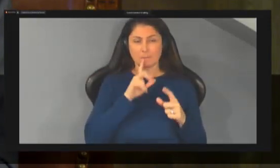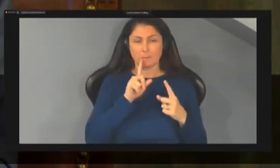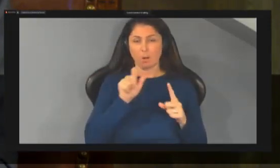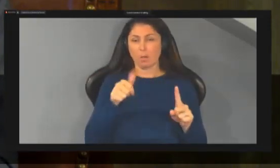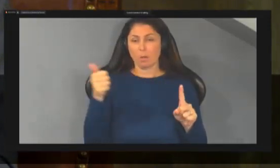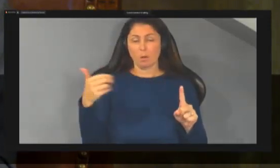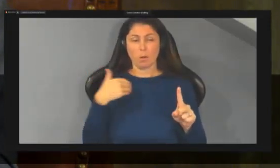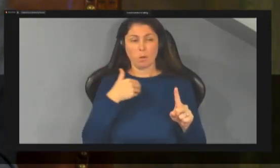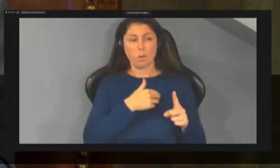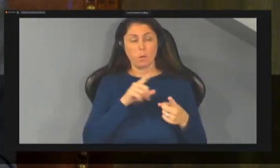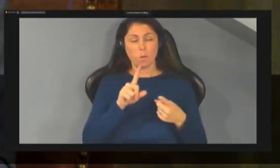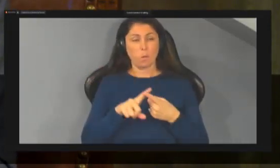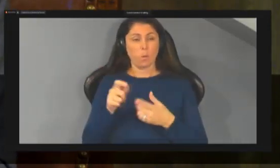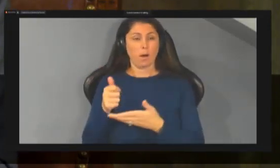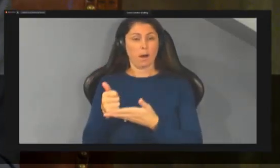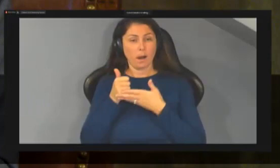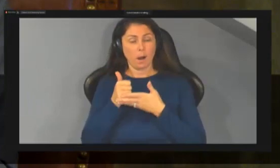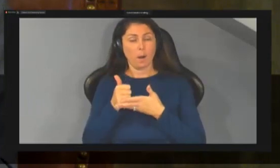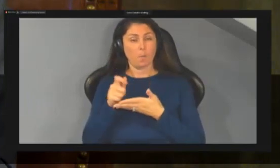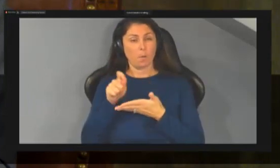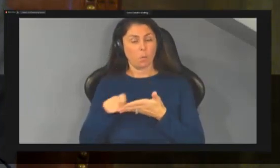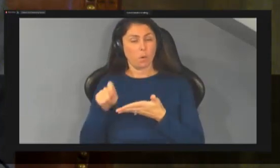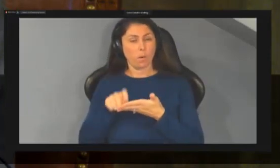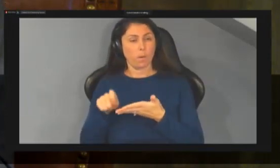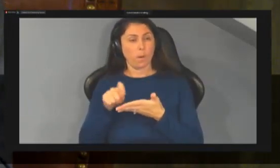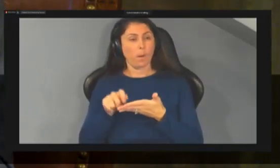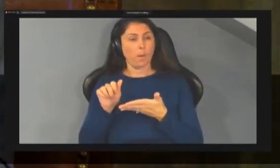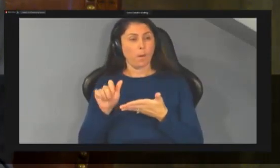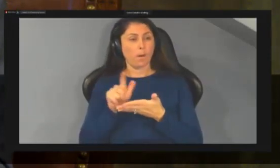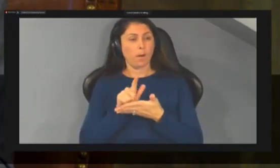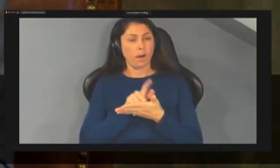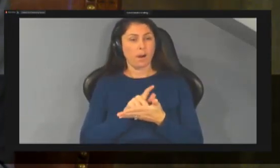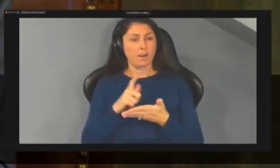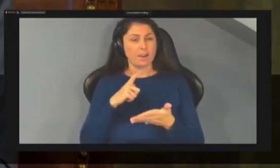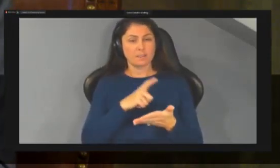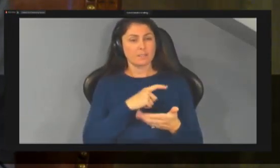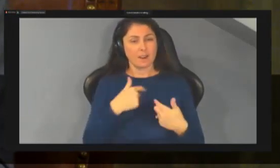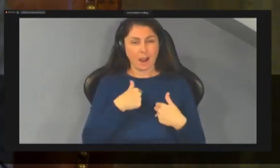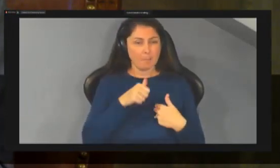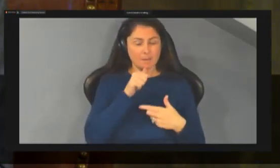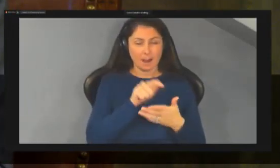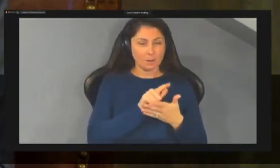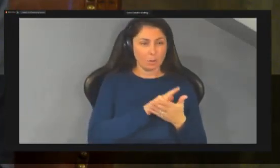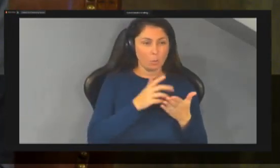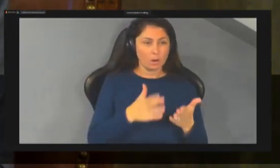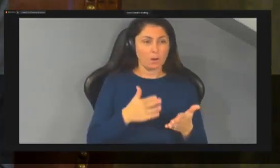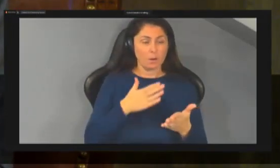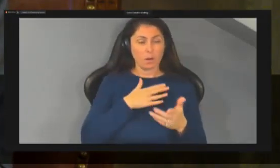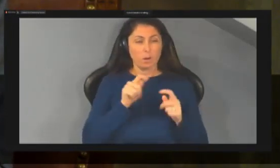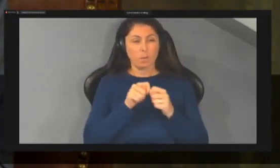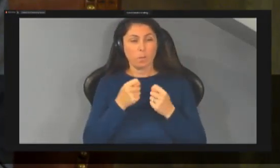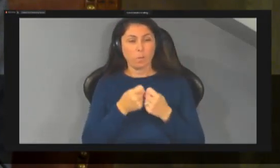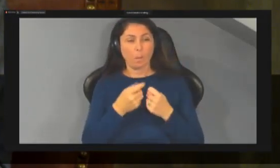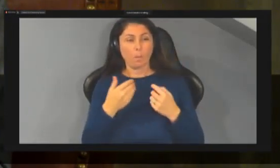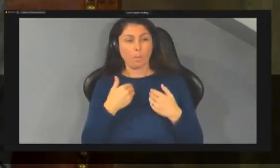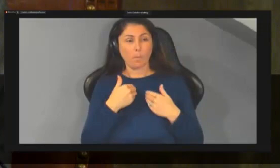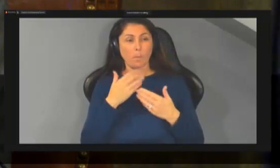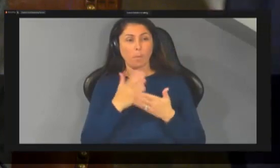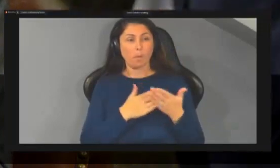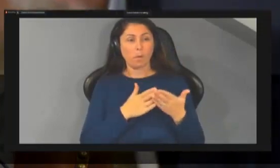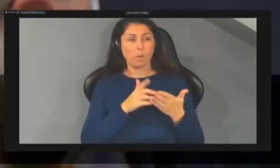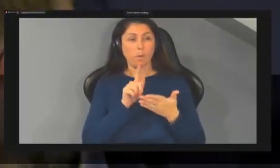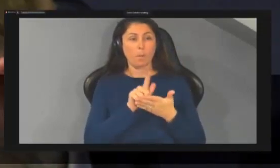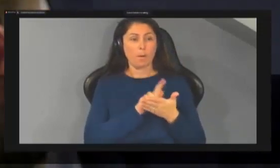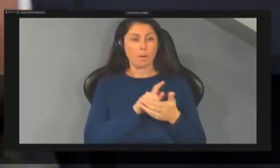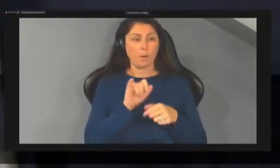to have help writing legislation because I am not a lawyer, right? My team, I have some legal interns on my